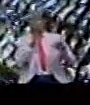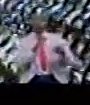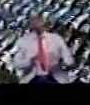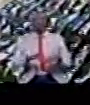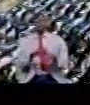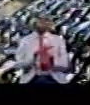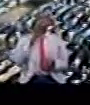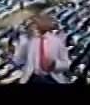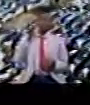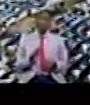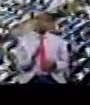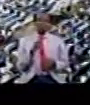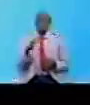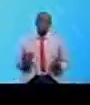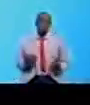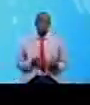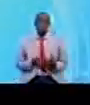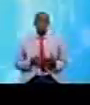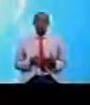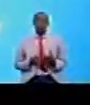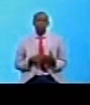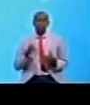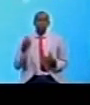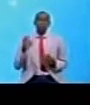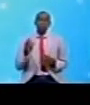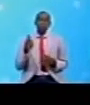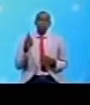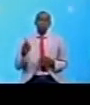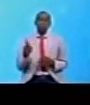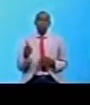The media of today,